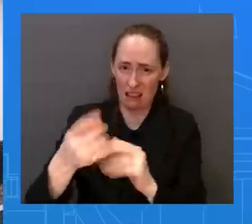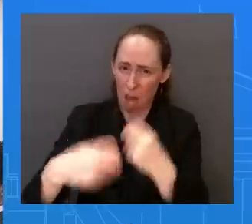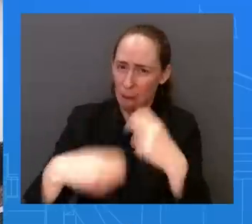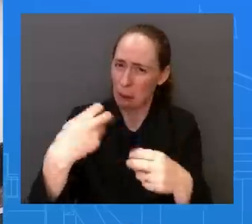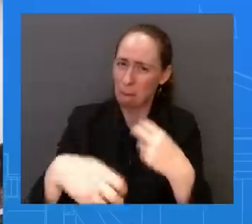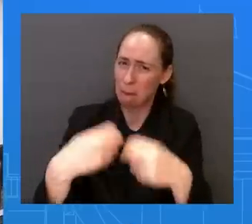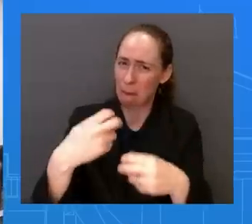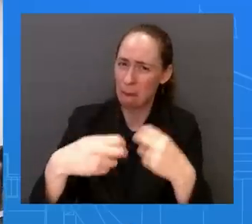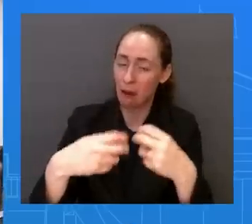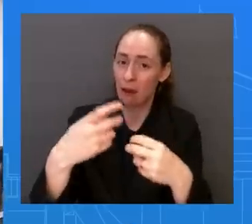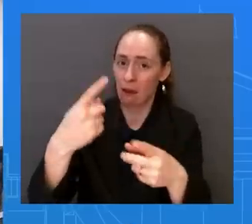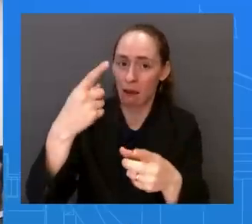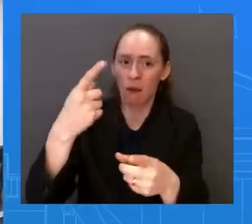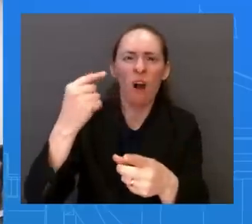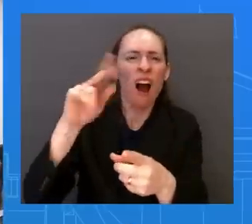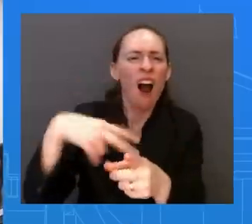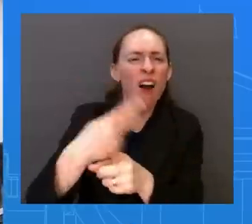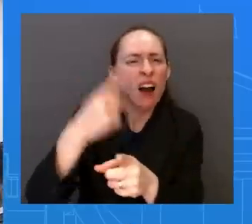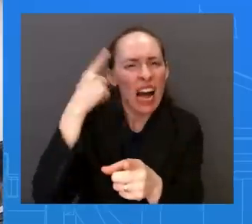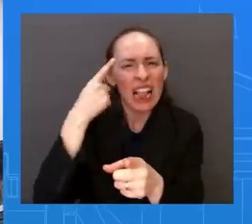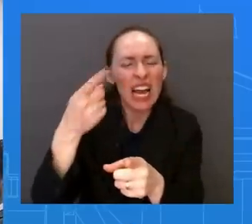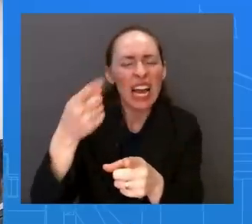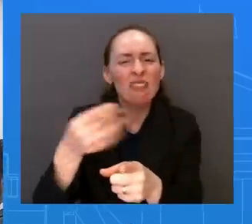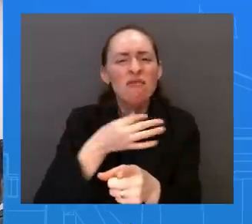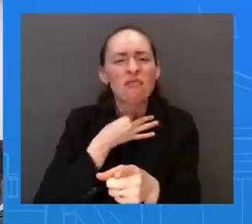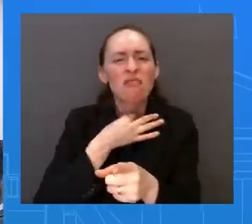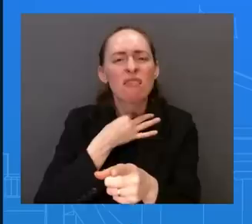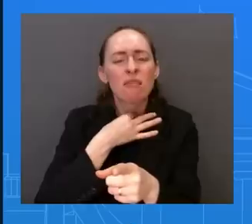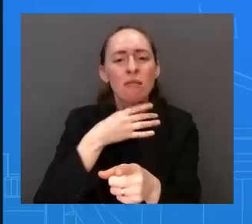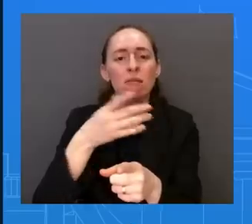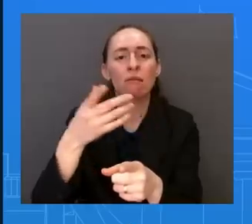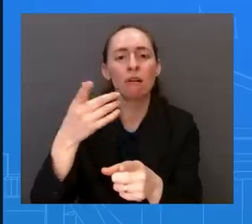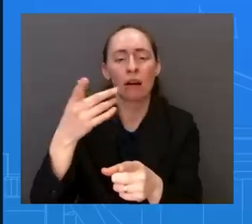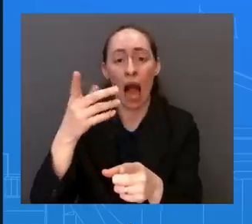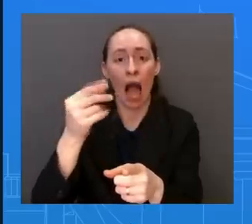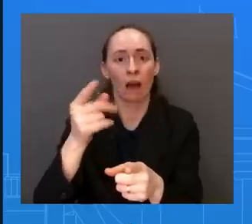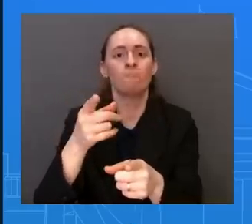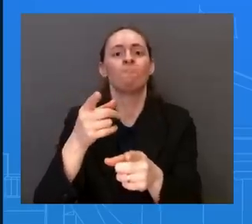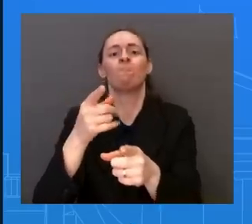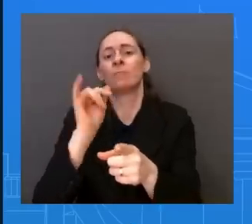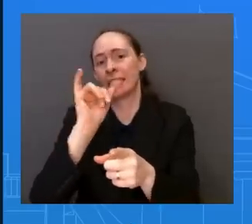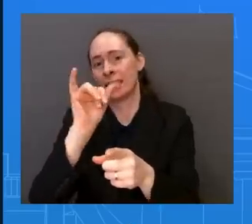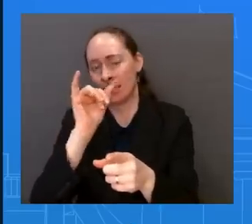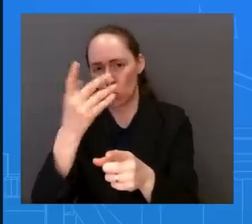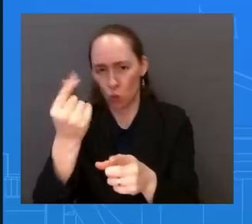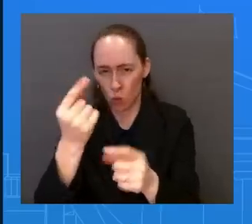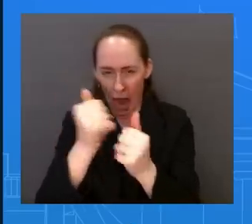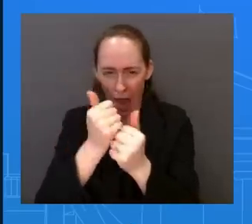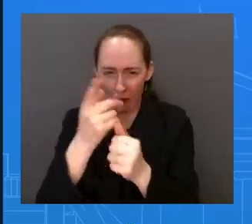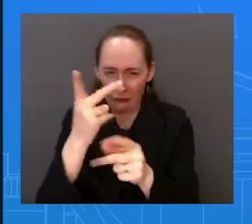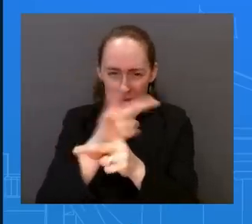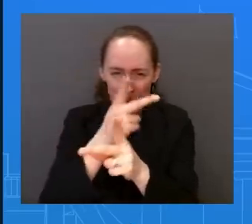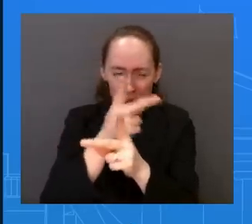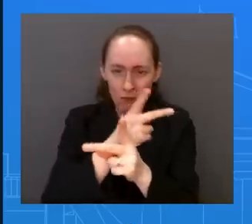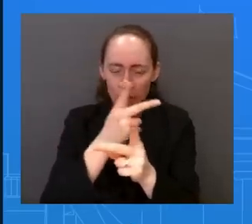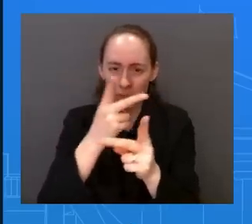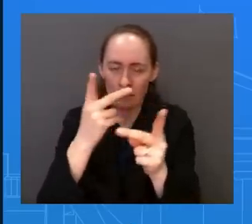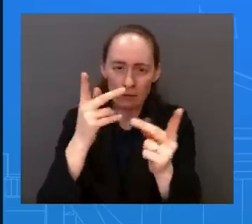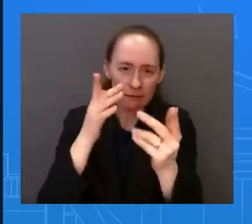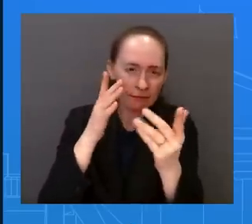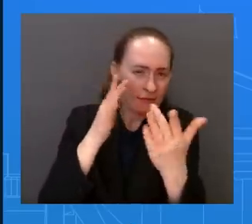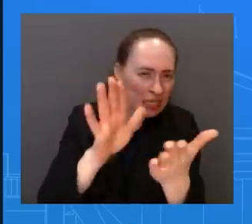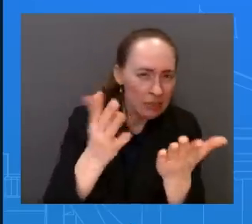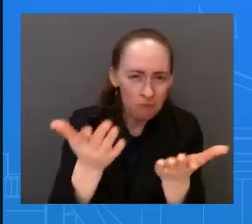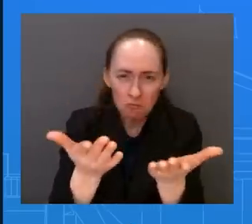the tools they currently have to overcome any implementation challenges? Yeah. Well, even the word implementation, it sort of sounds technocratic. This really